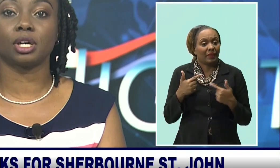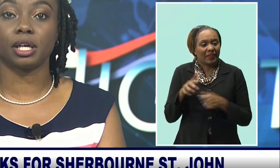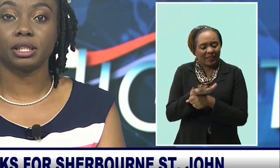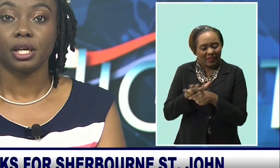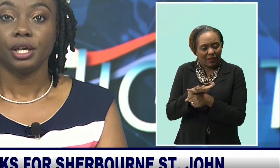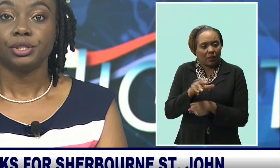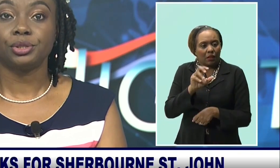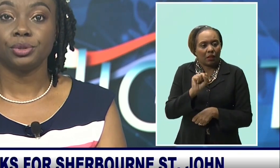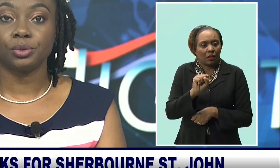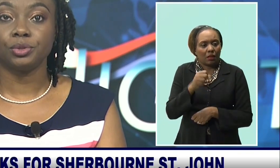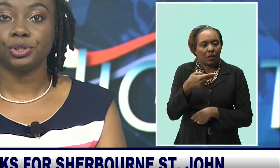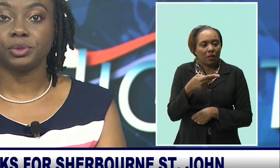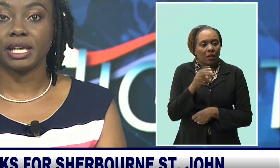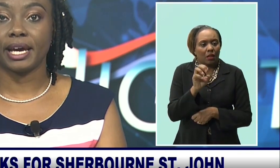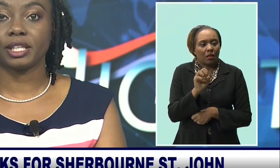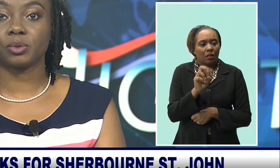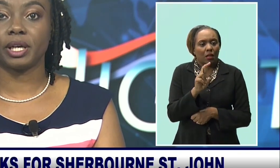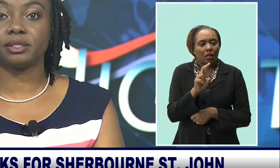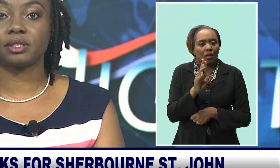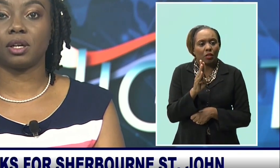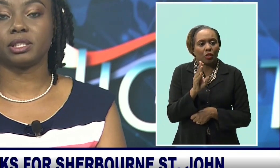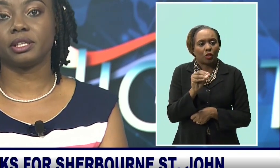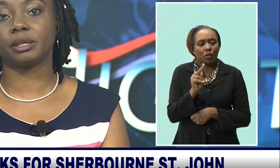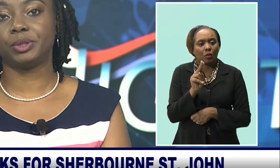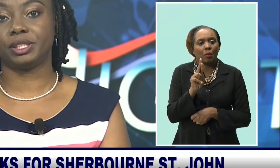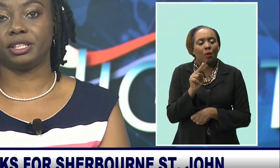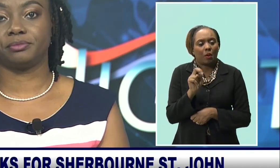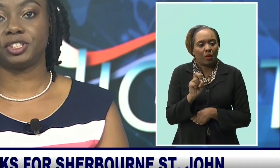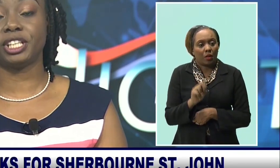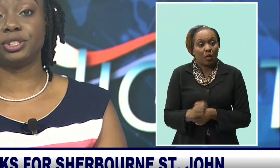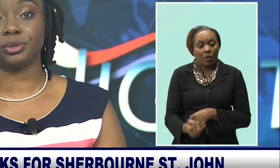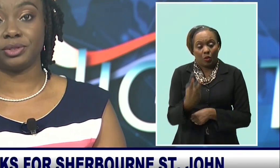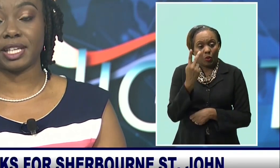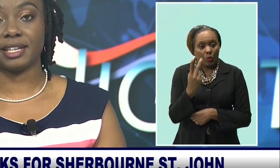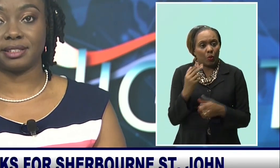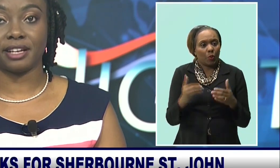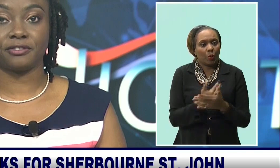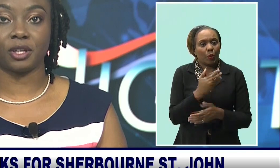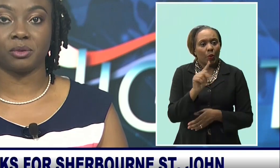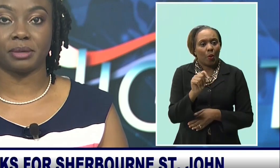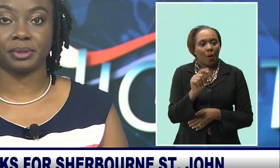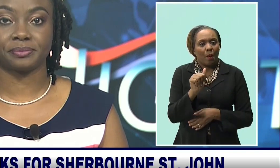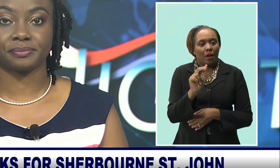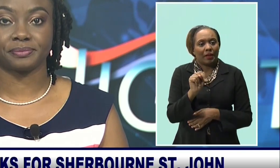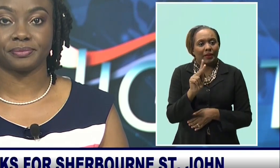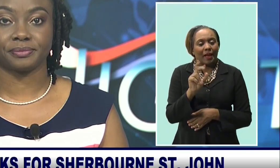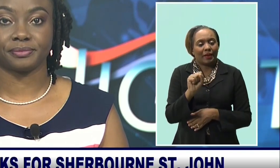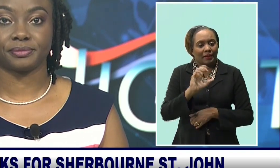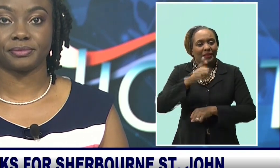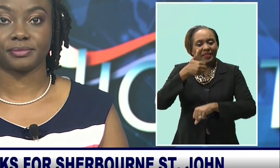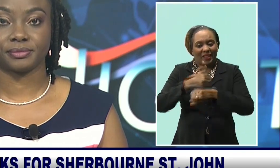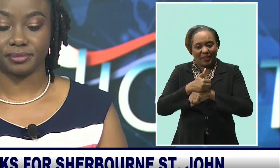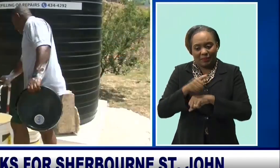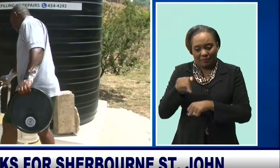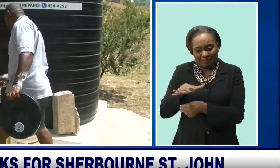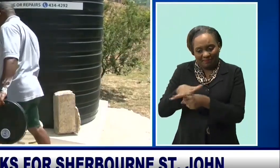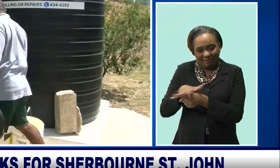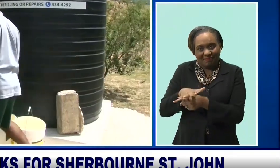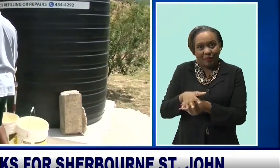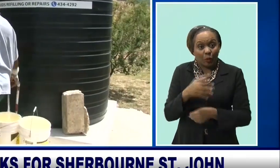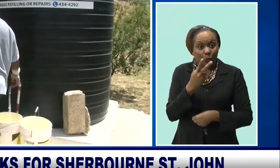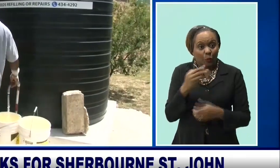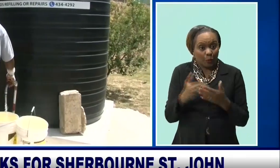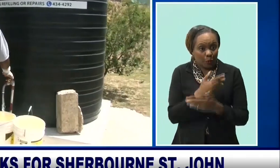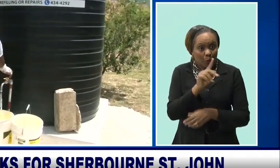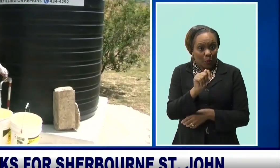St. John, 2 new tanks were installed in the community. Shane Jones has that follow-up. Even though the